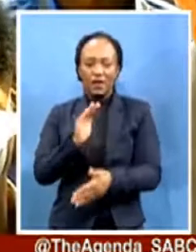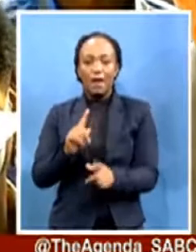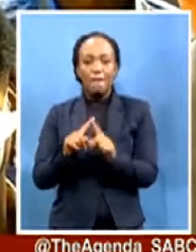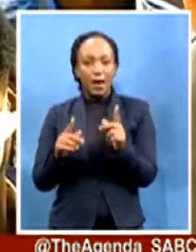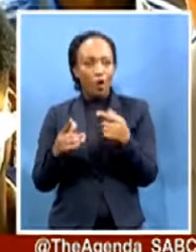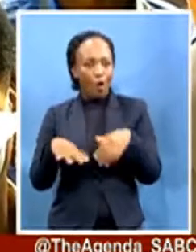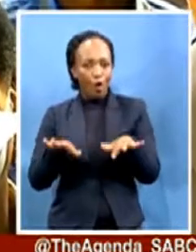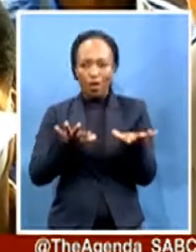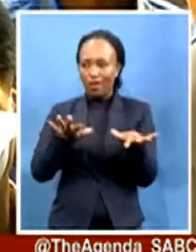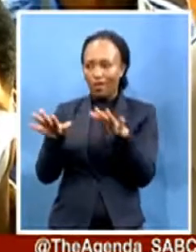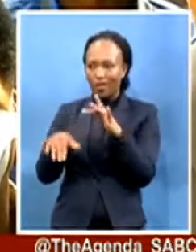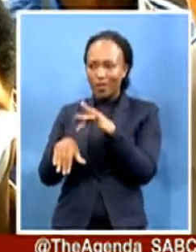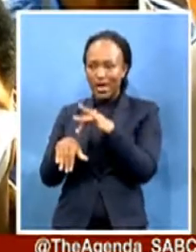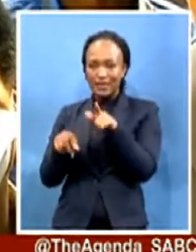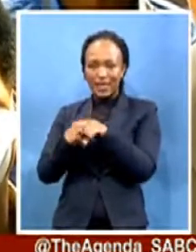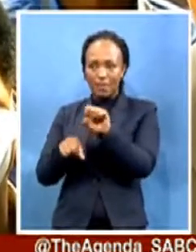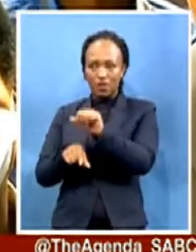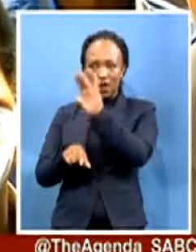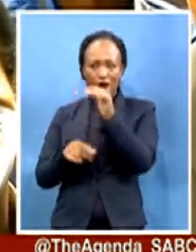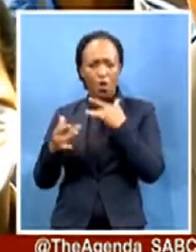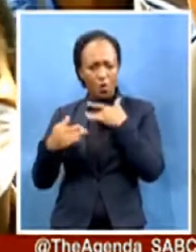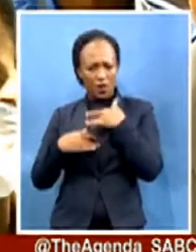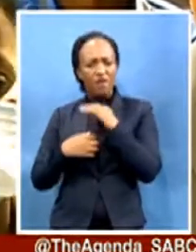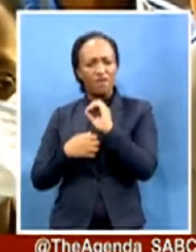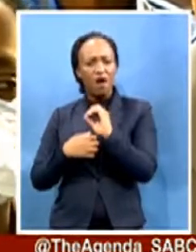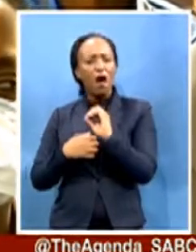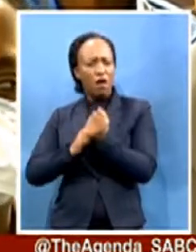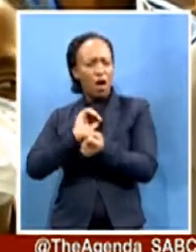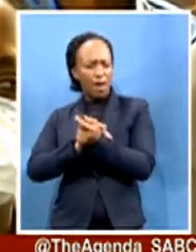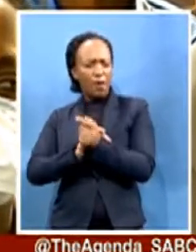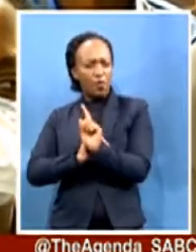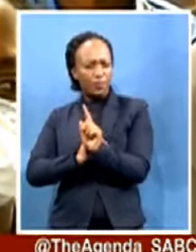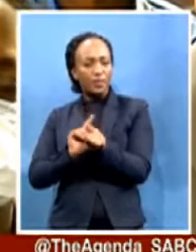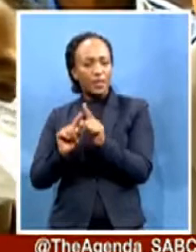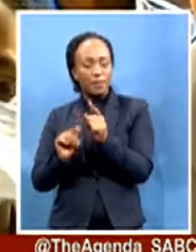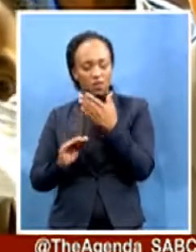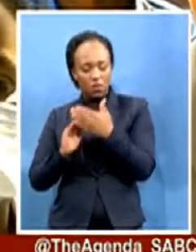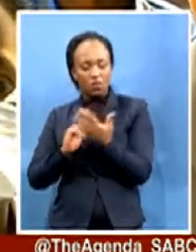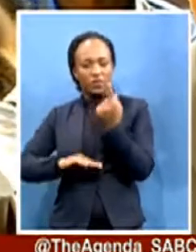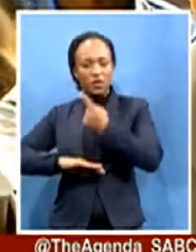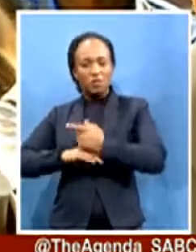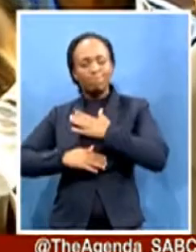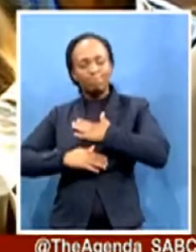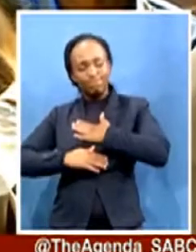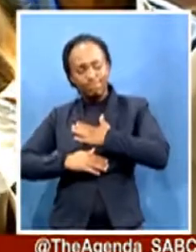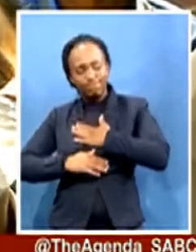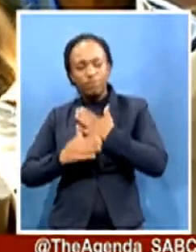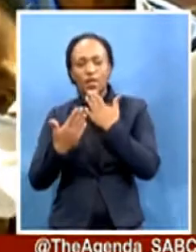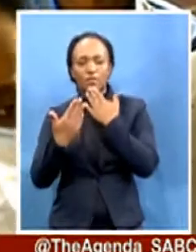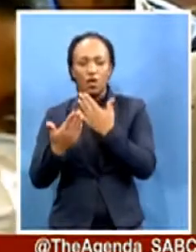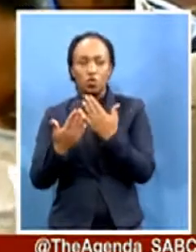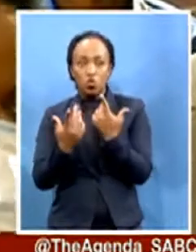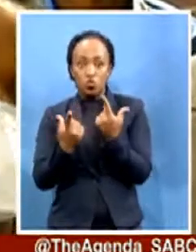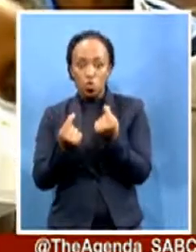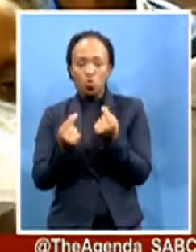very concerned about what happened, and of course at the end of the day, very grateful for what you did to try and save as many lives as you did. Thank